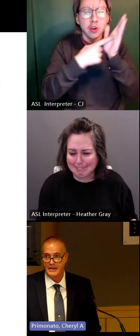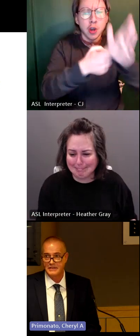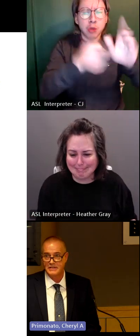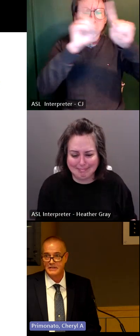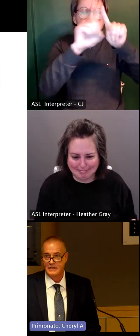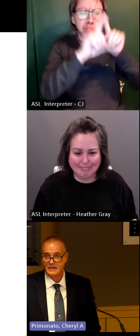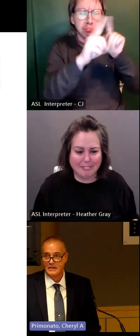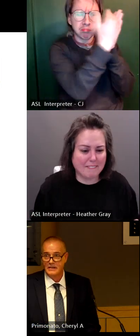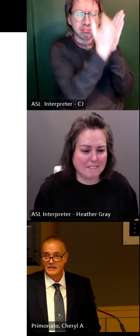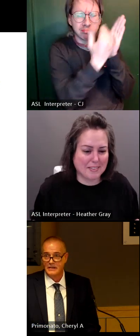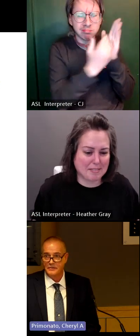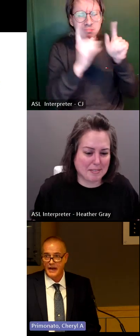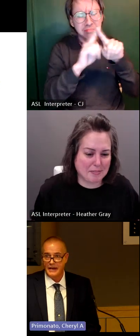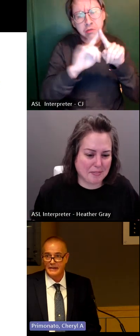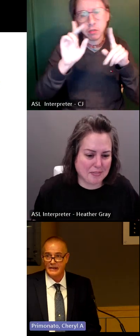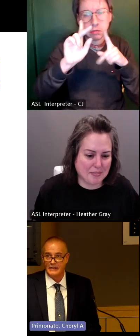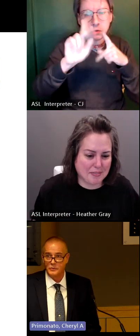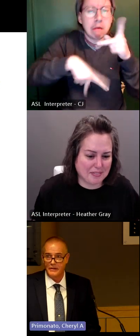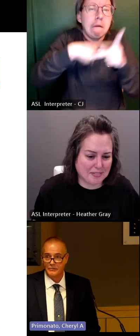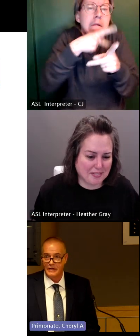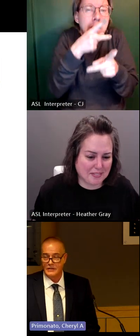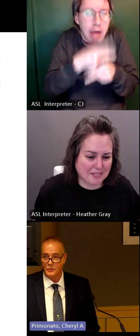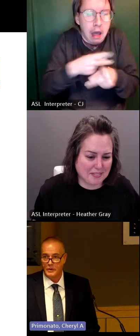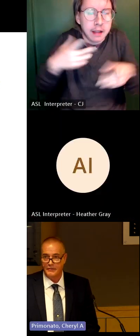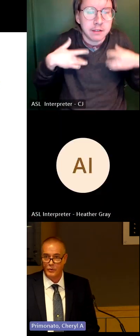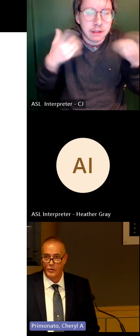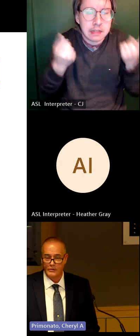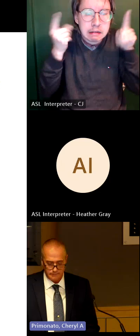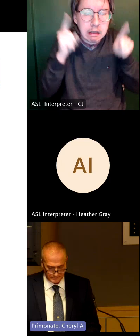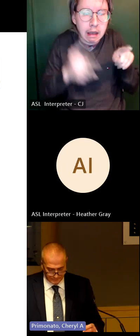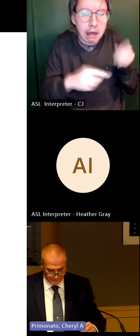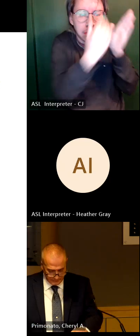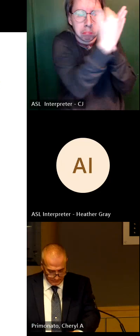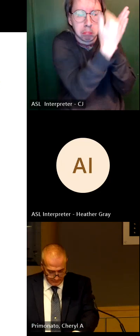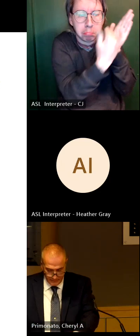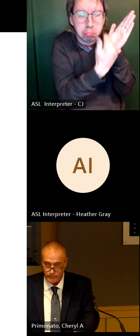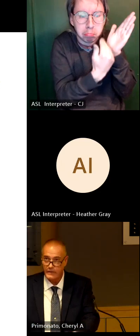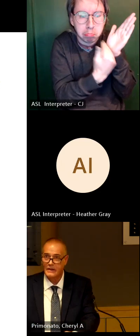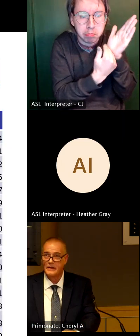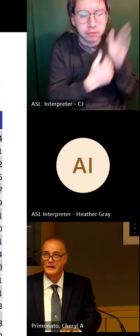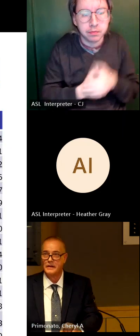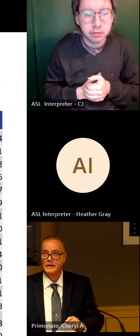types of events that we've had in 23 and 24.